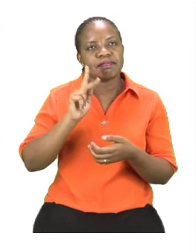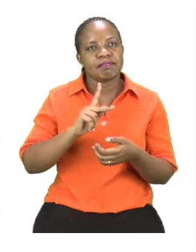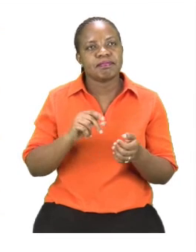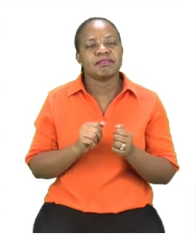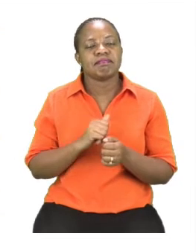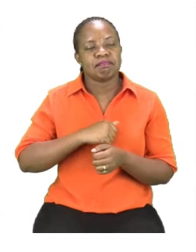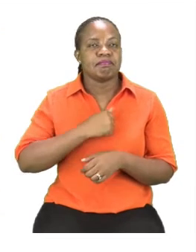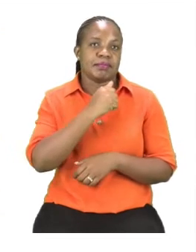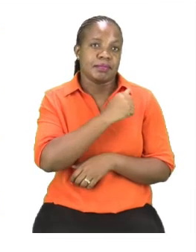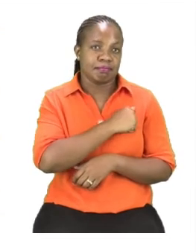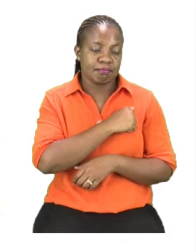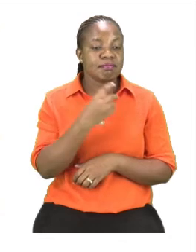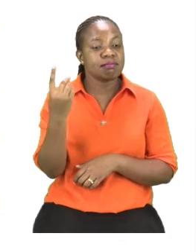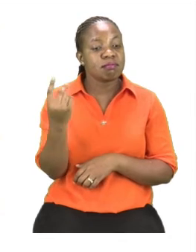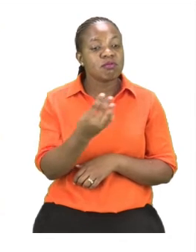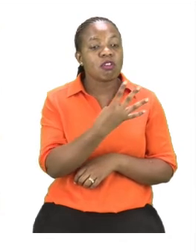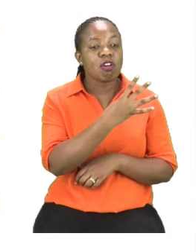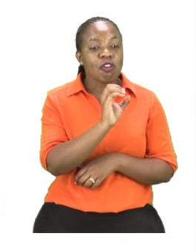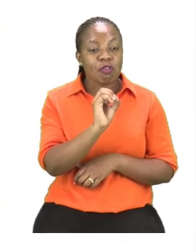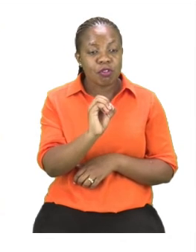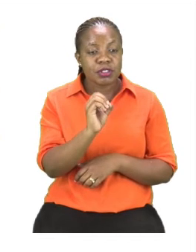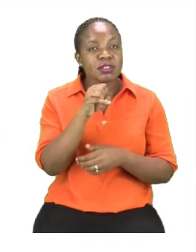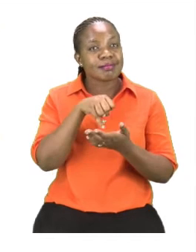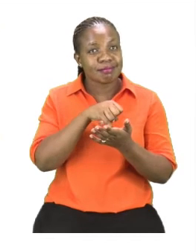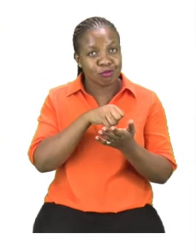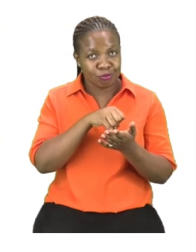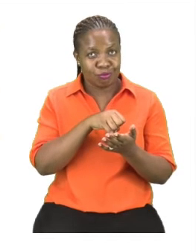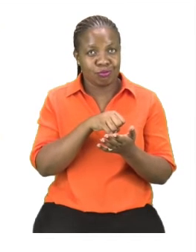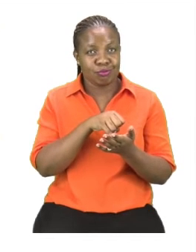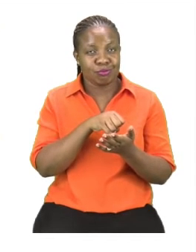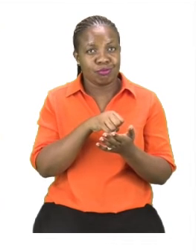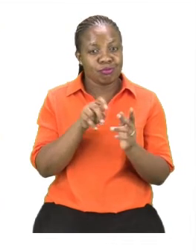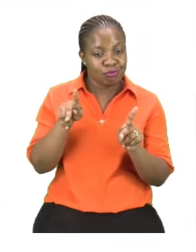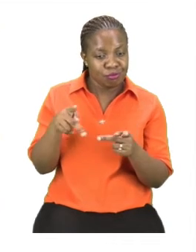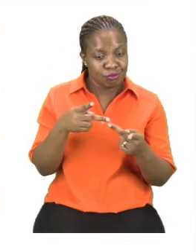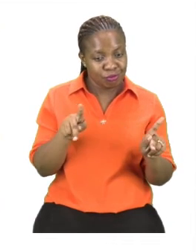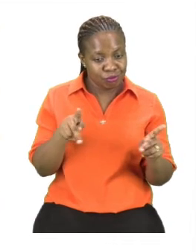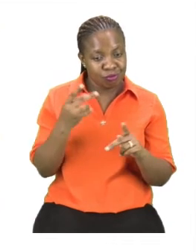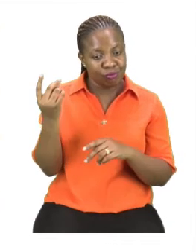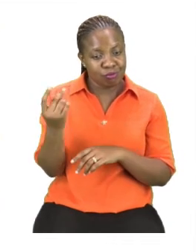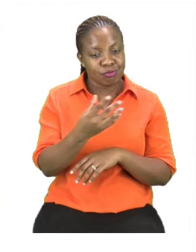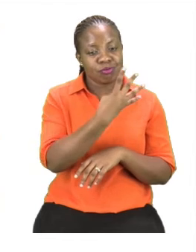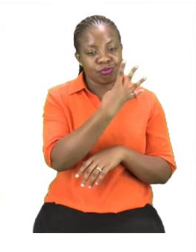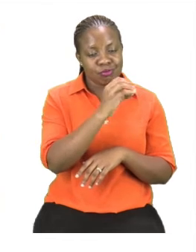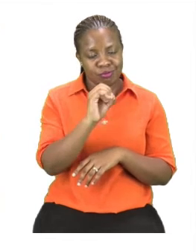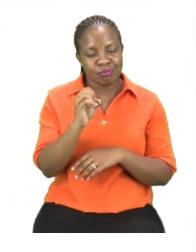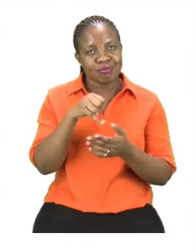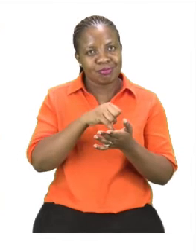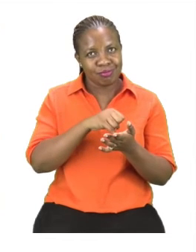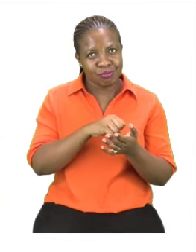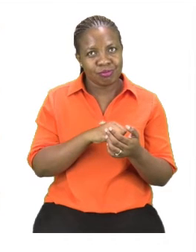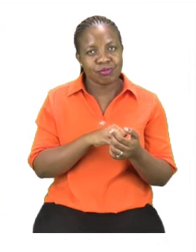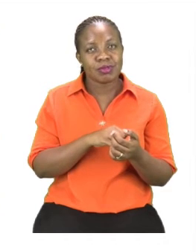My mom bought 40 cookies for my party, but my